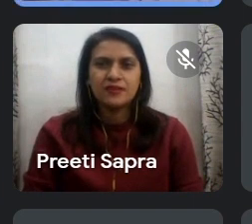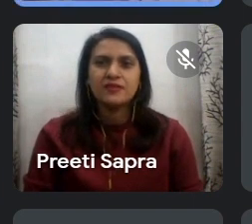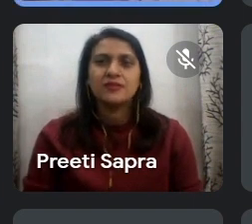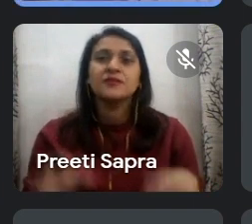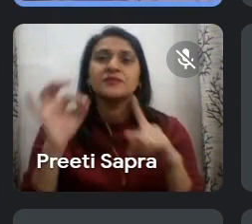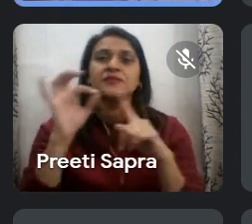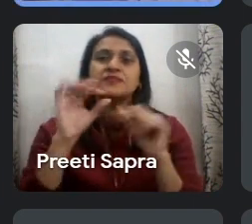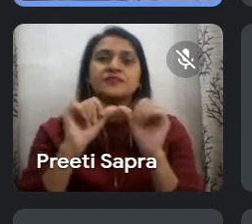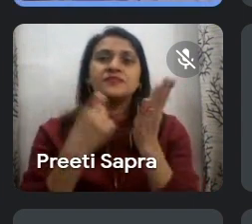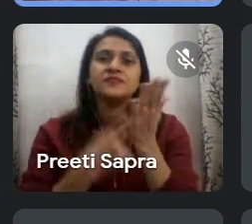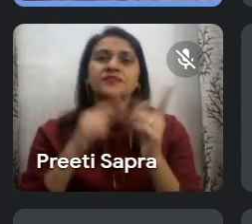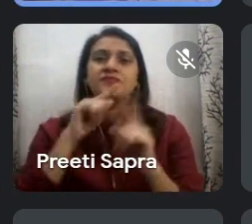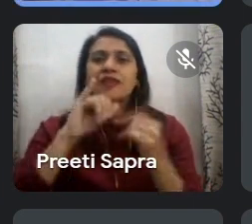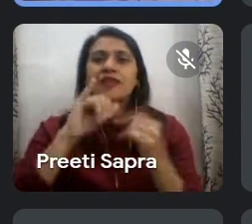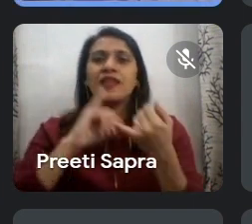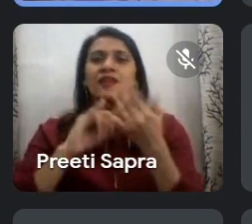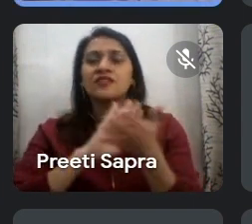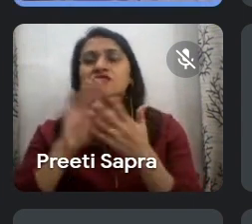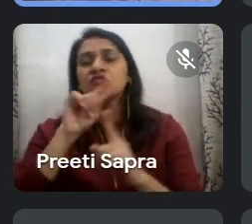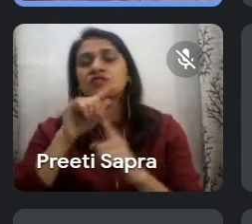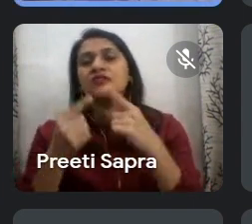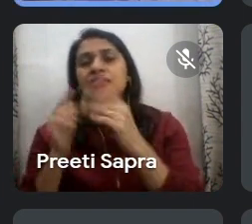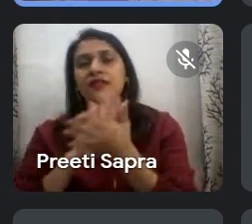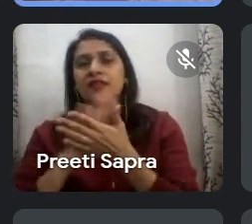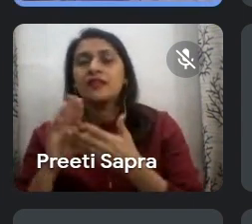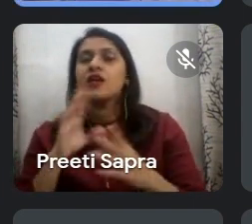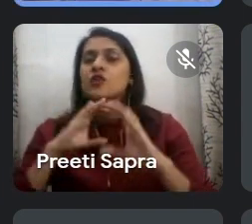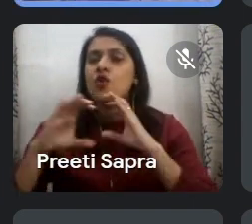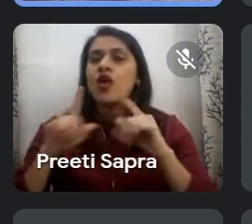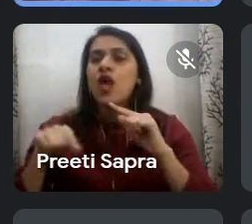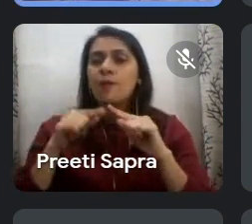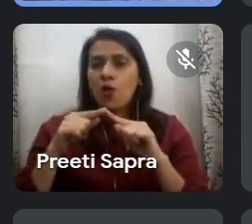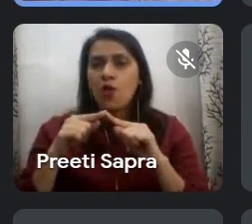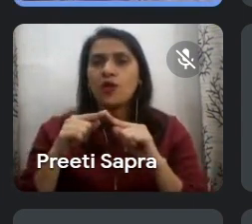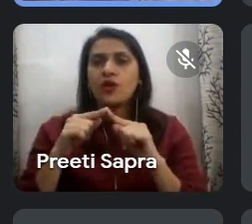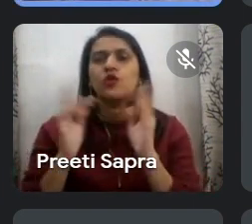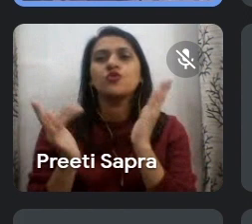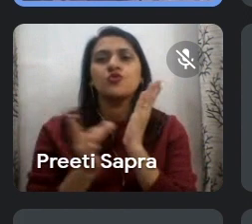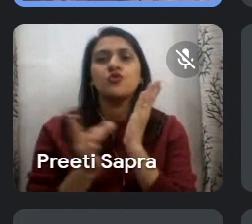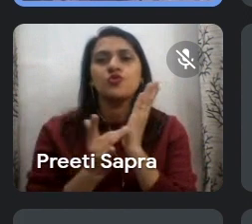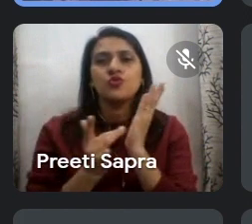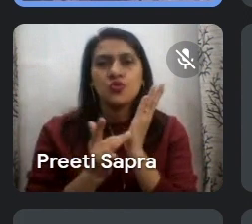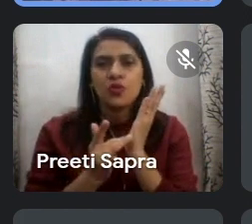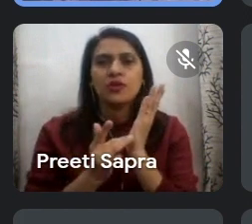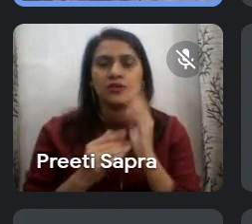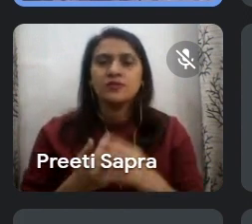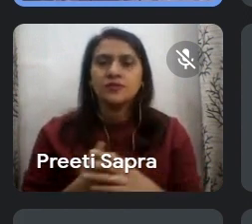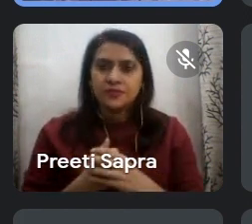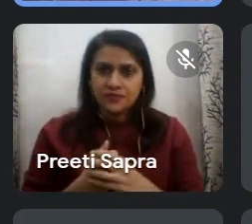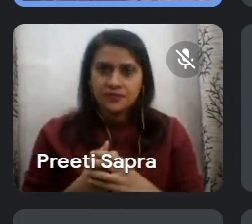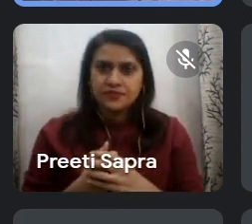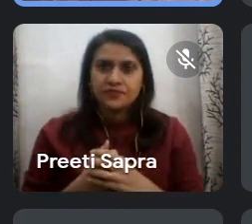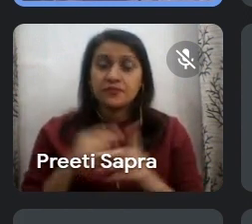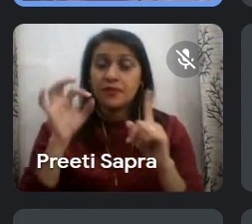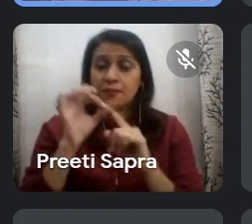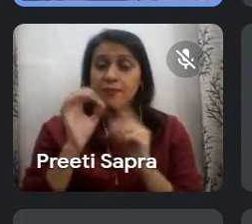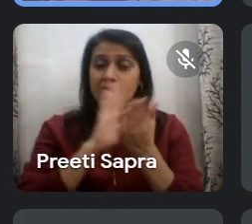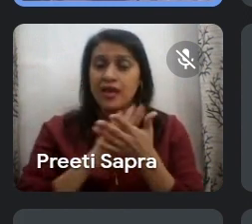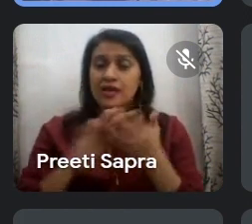to be talking about technology tools and environmental support. Parikshit Shashikumar is a PhD